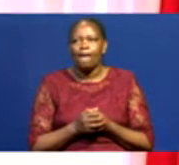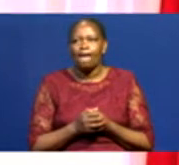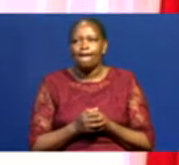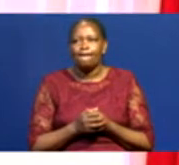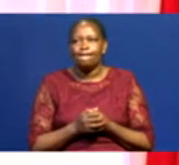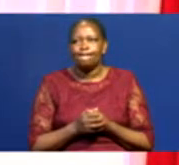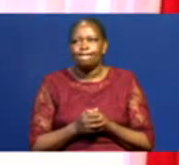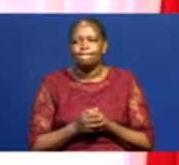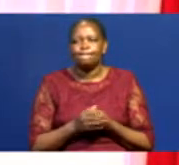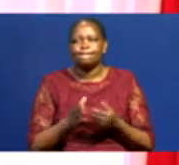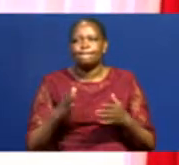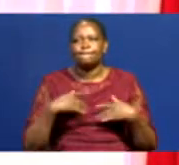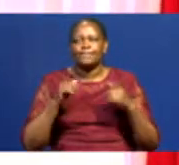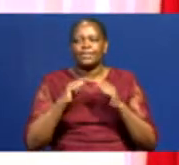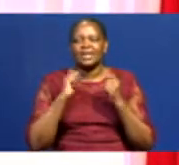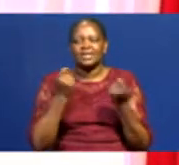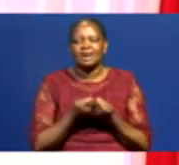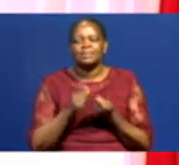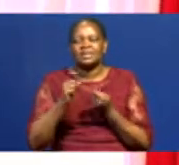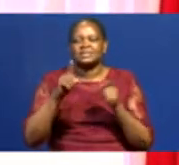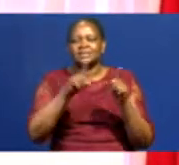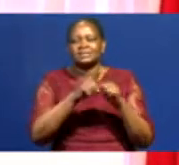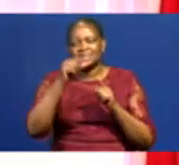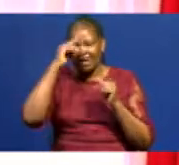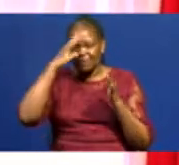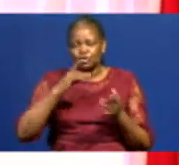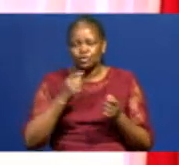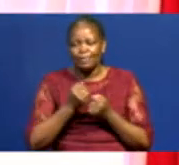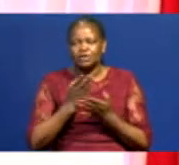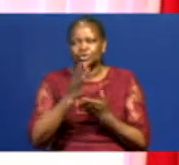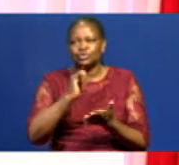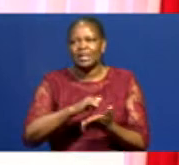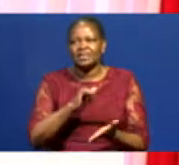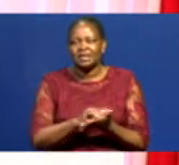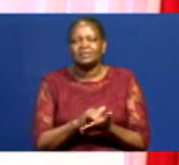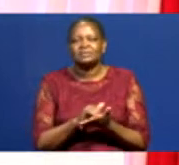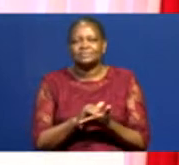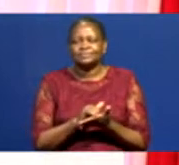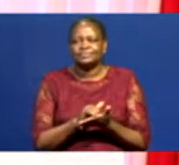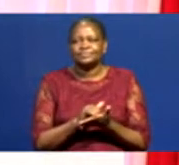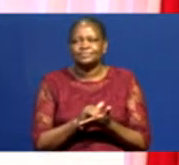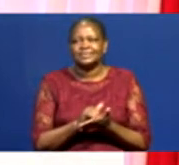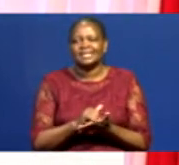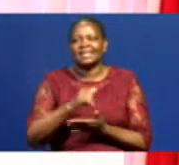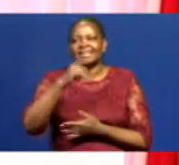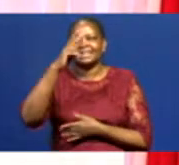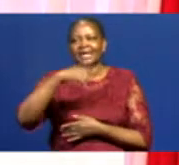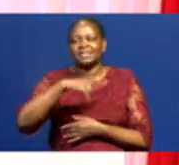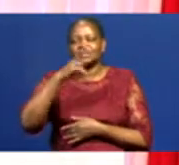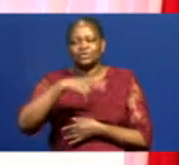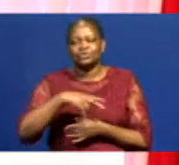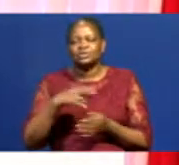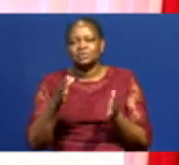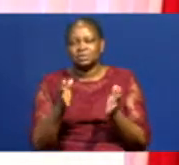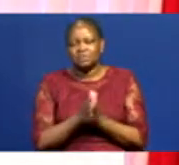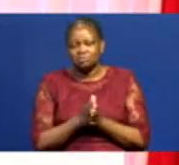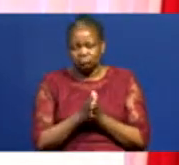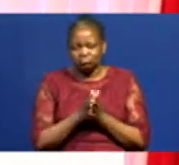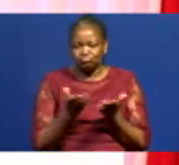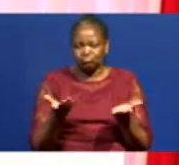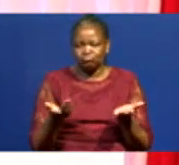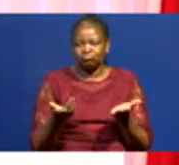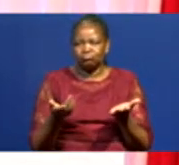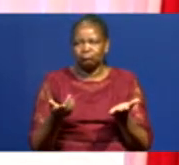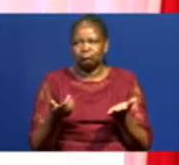And my team in the executive as a governor to ensure that the attitude and the atmosphere that